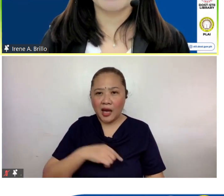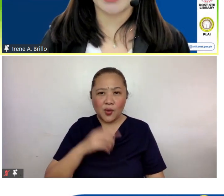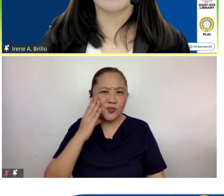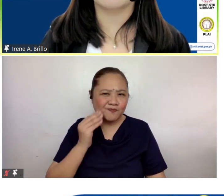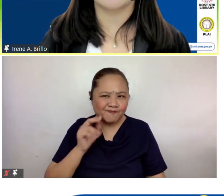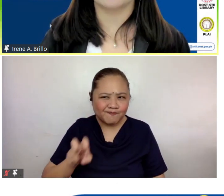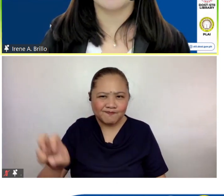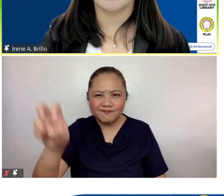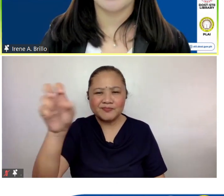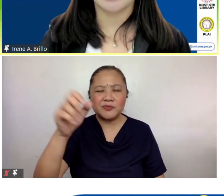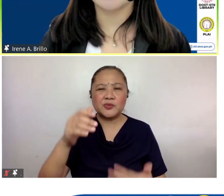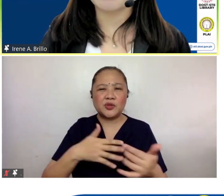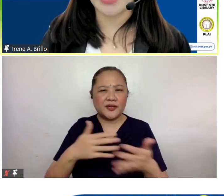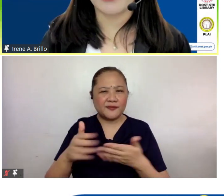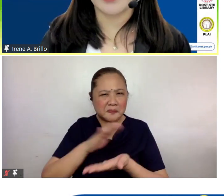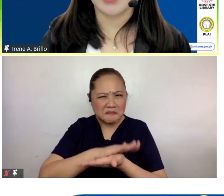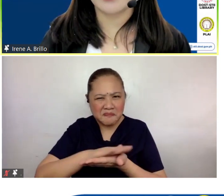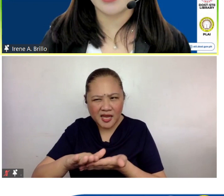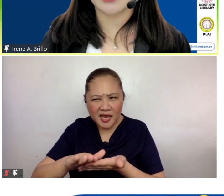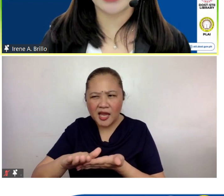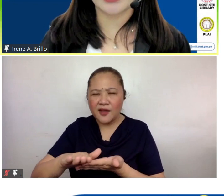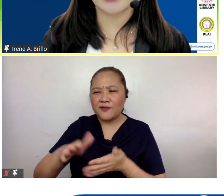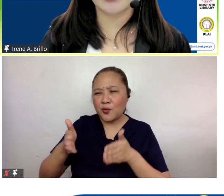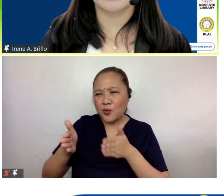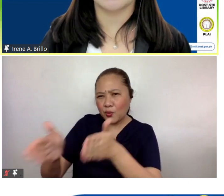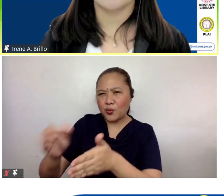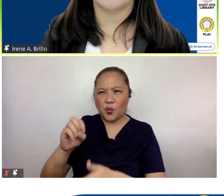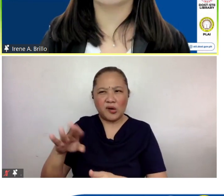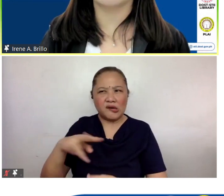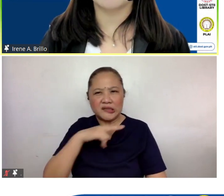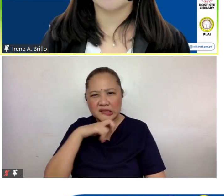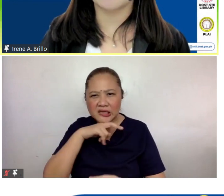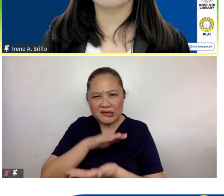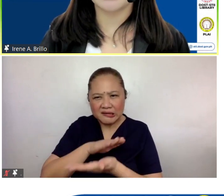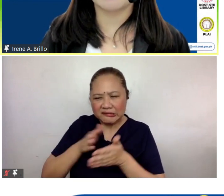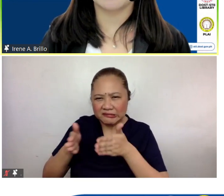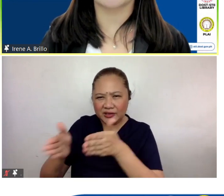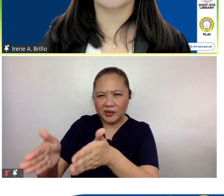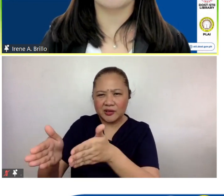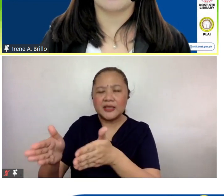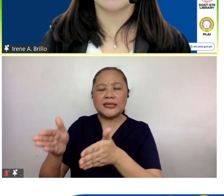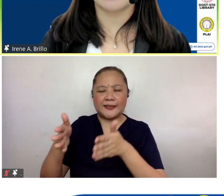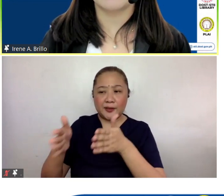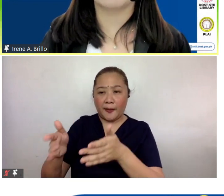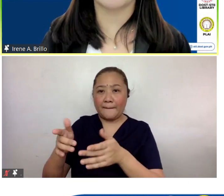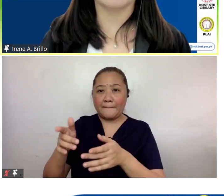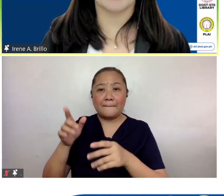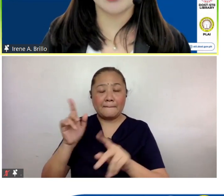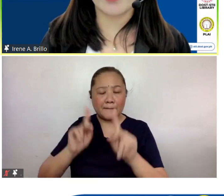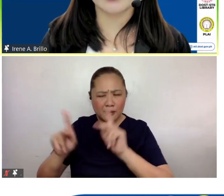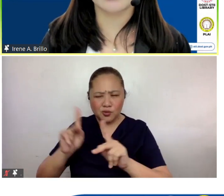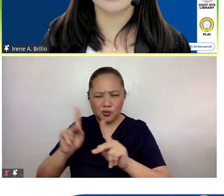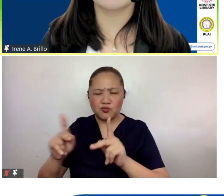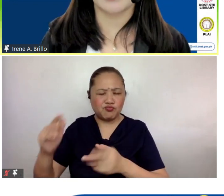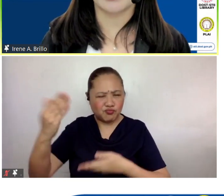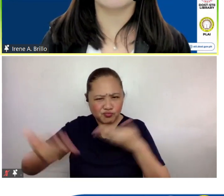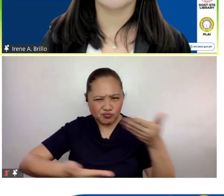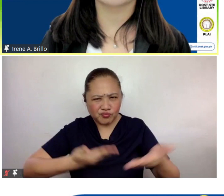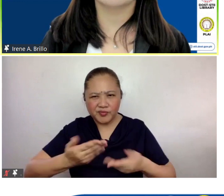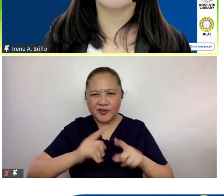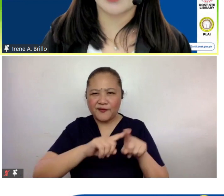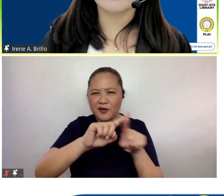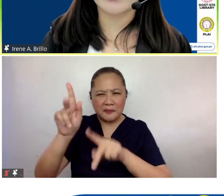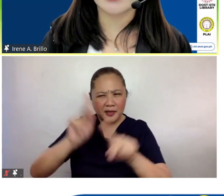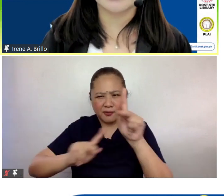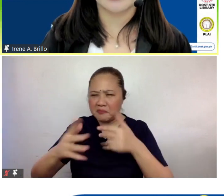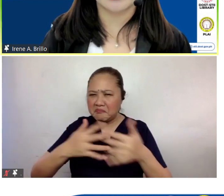either paved or unpaved, and these roads have brought people to from all walks of life